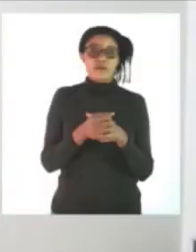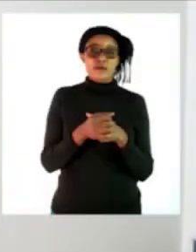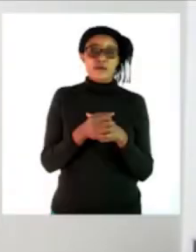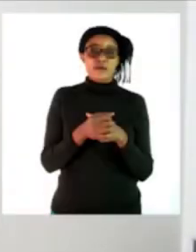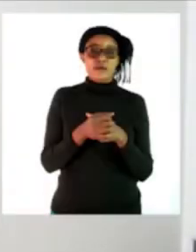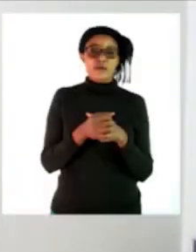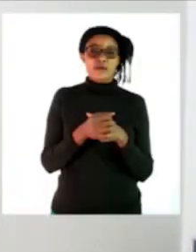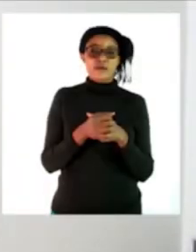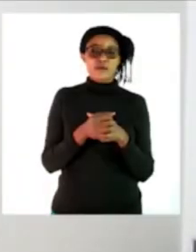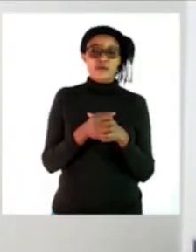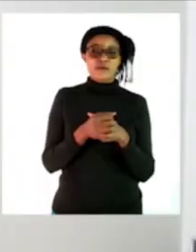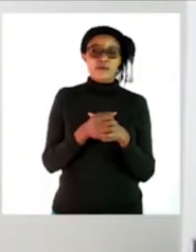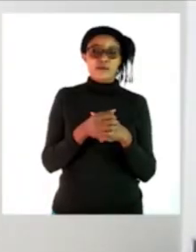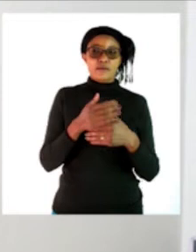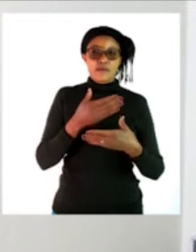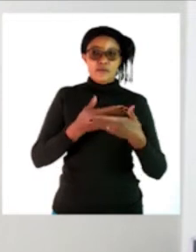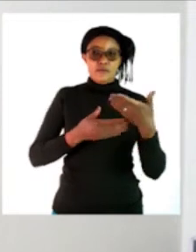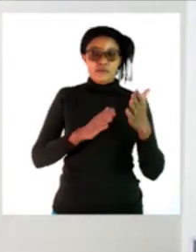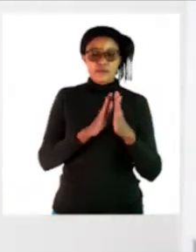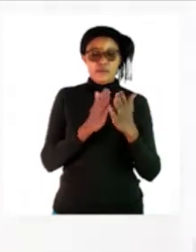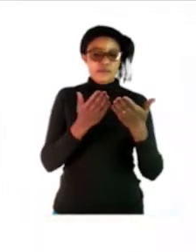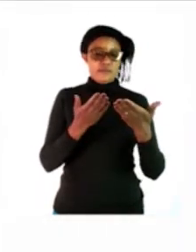Let's go over to page 20.